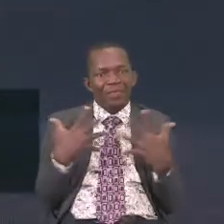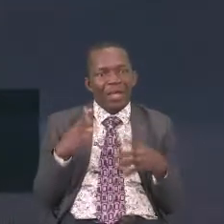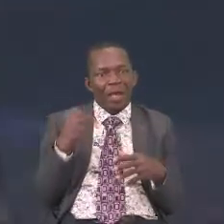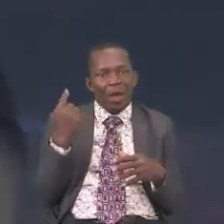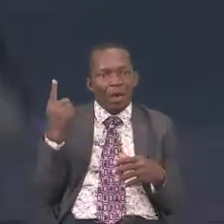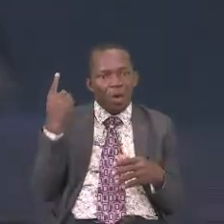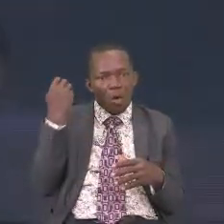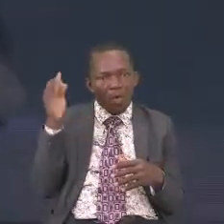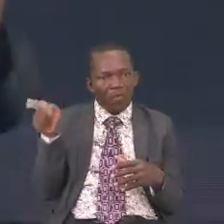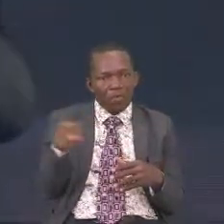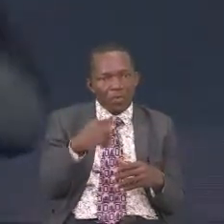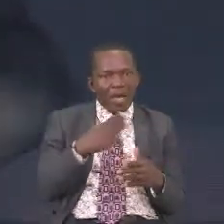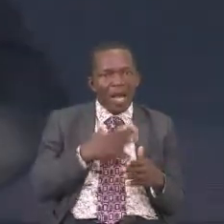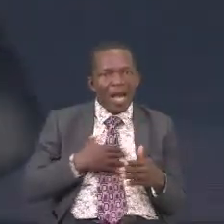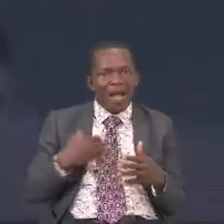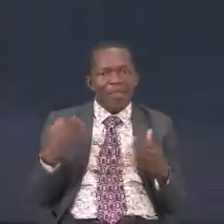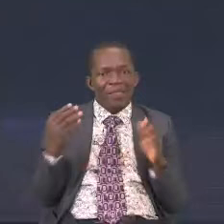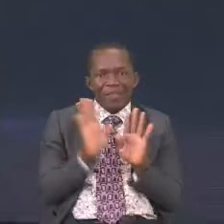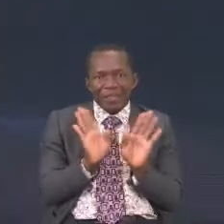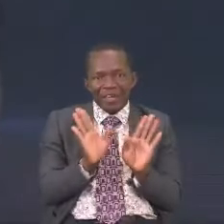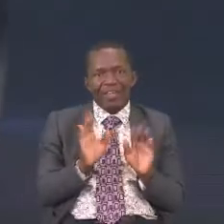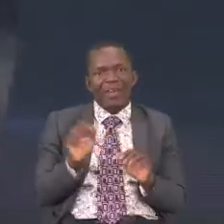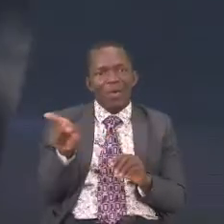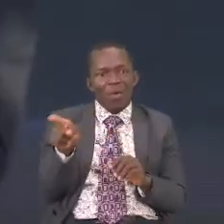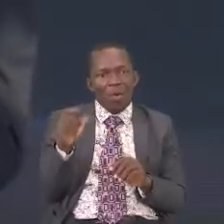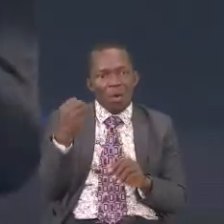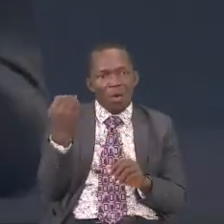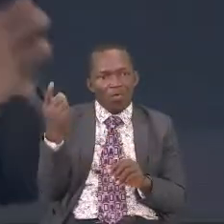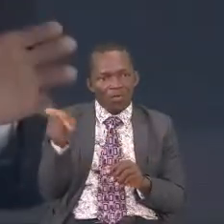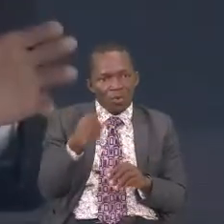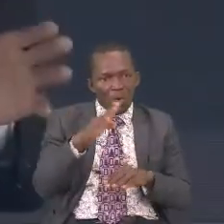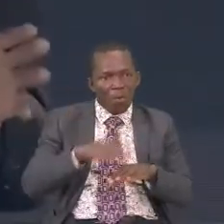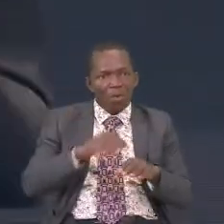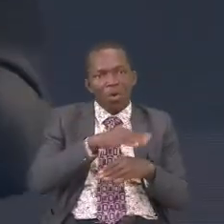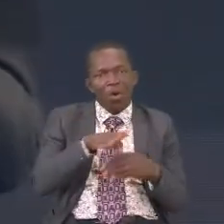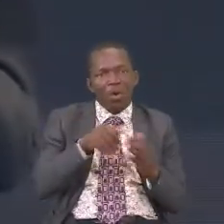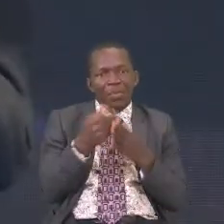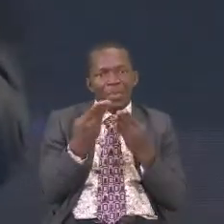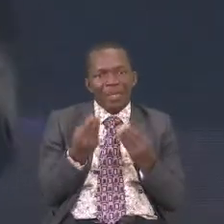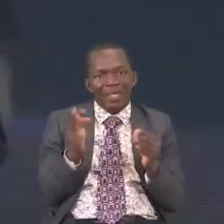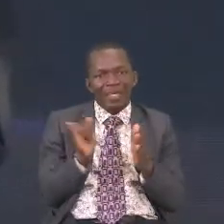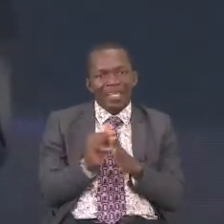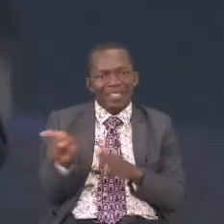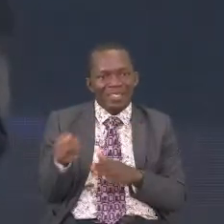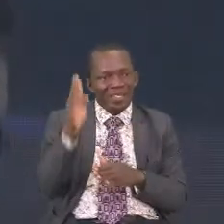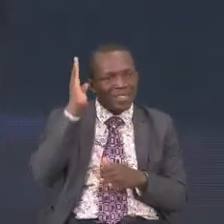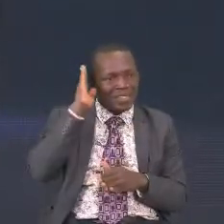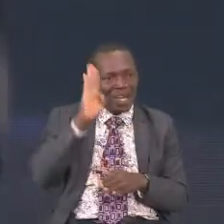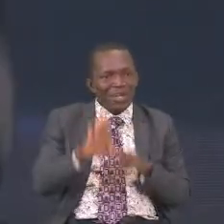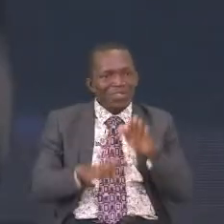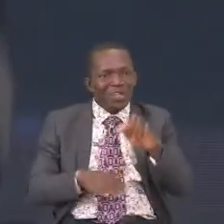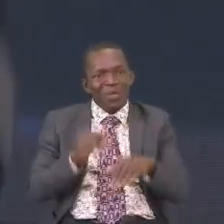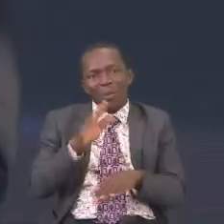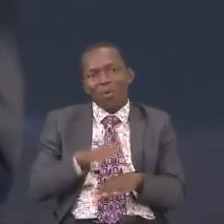you and the dread of you upon all the land that ye shall